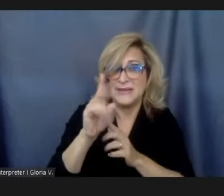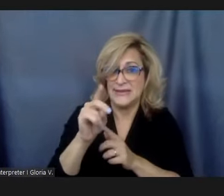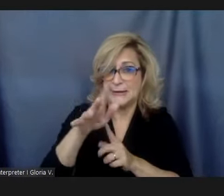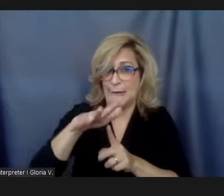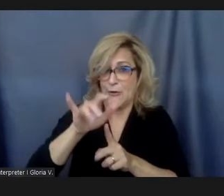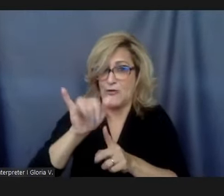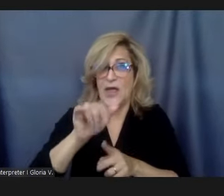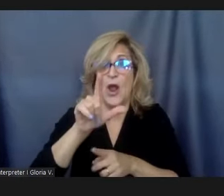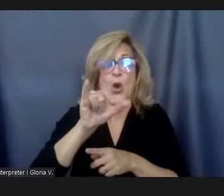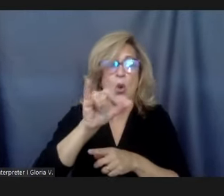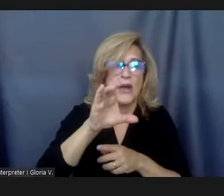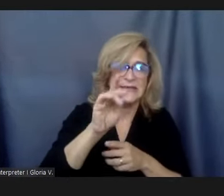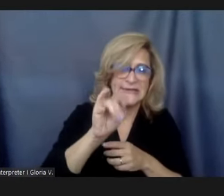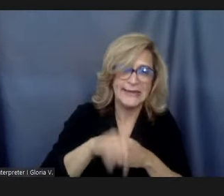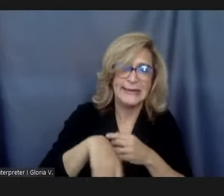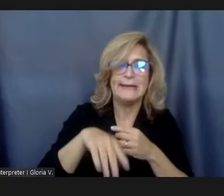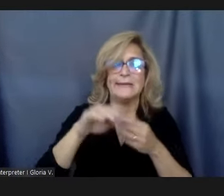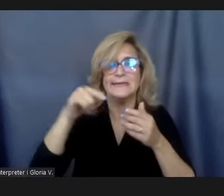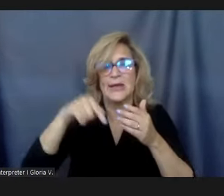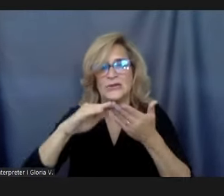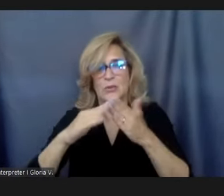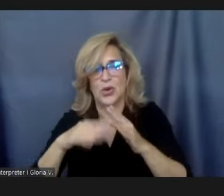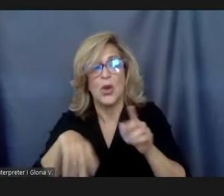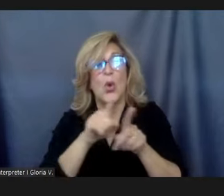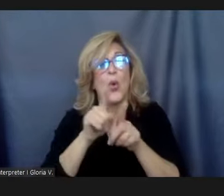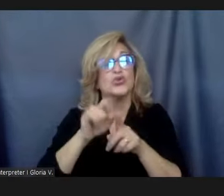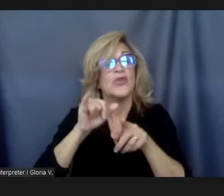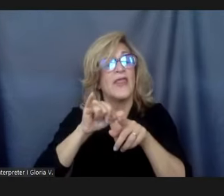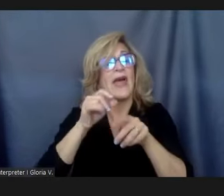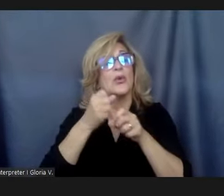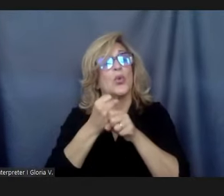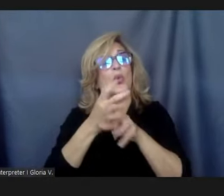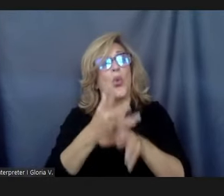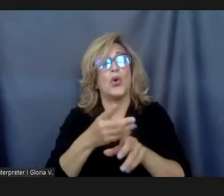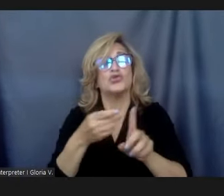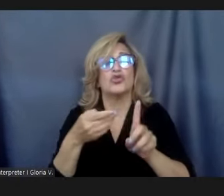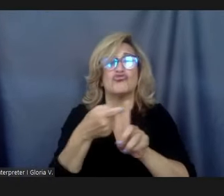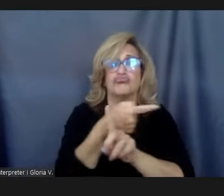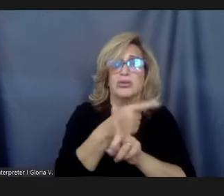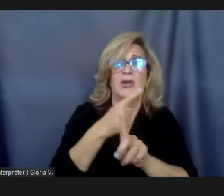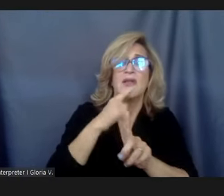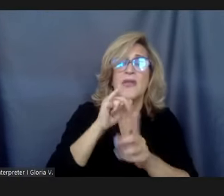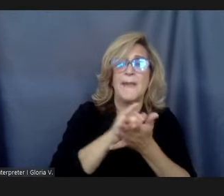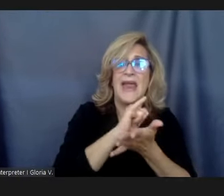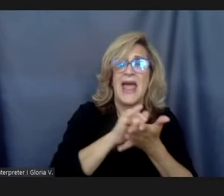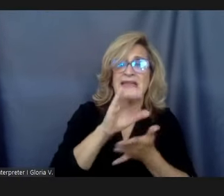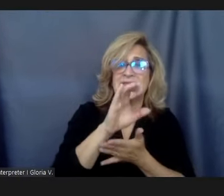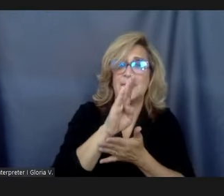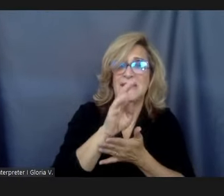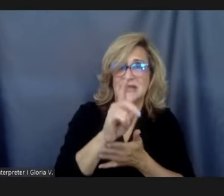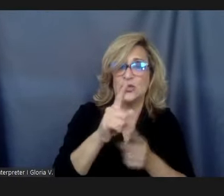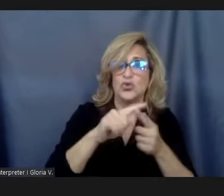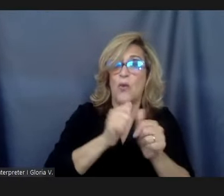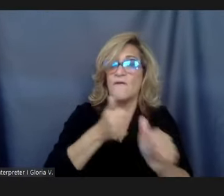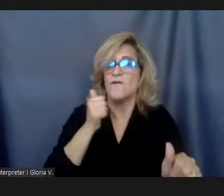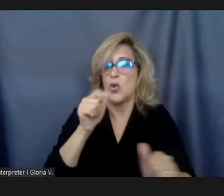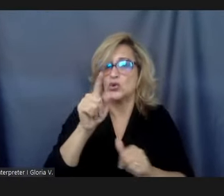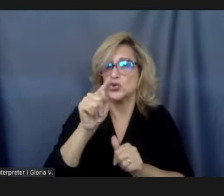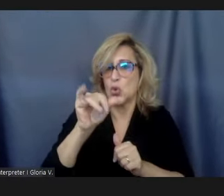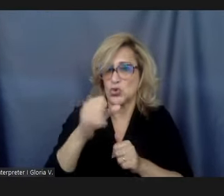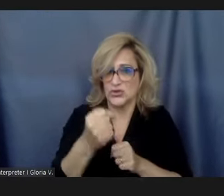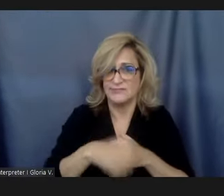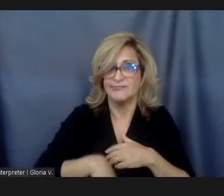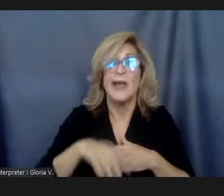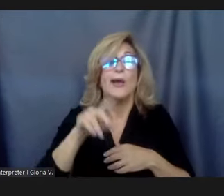Manhattan Central Business District to avoid tolls. Again, dependent upon scenario. Near the Queens Midtown Tunnel and the Hugh L.